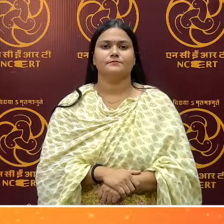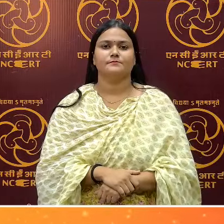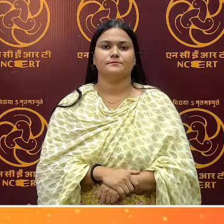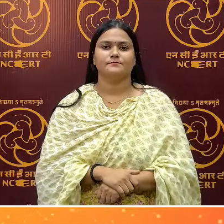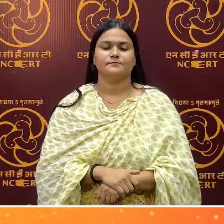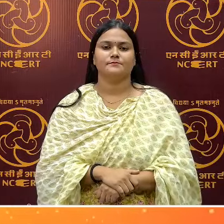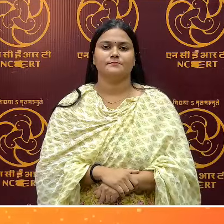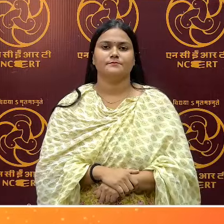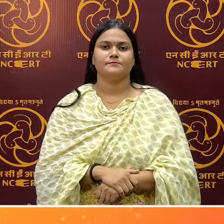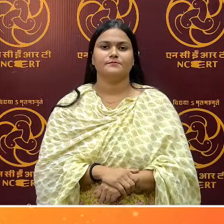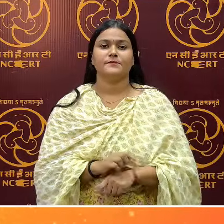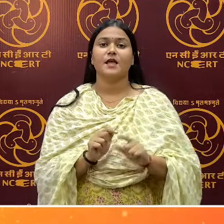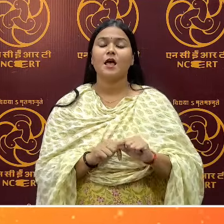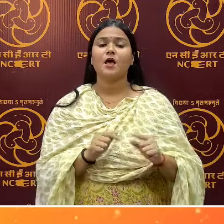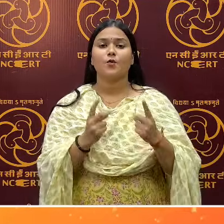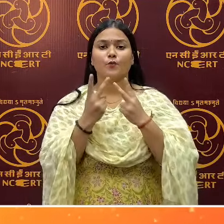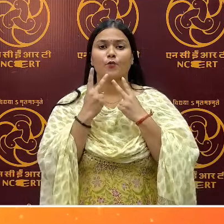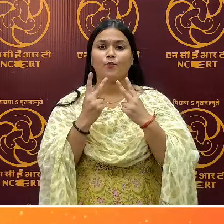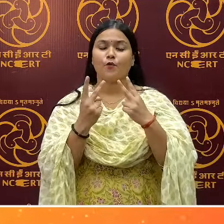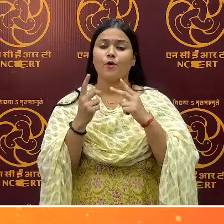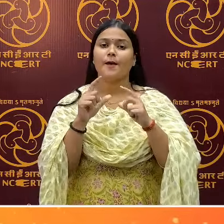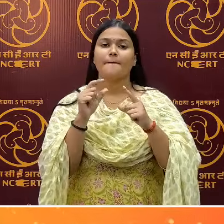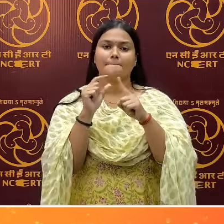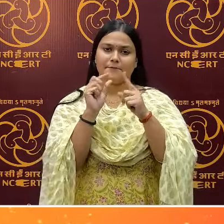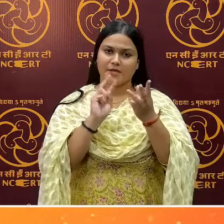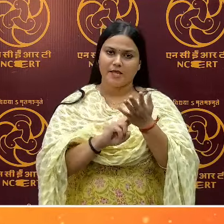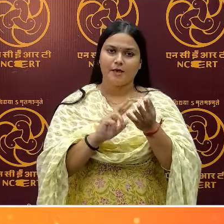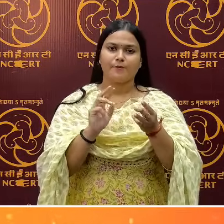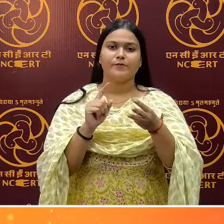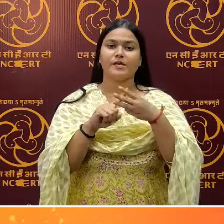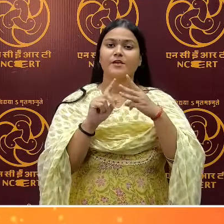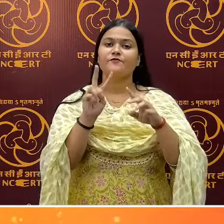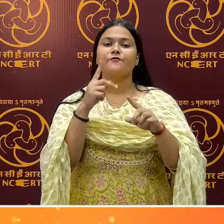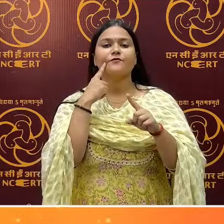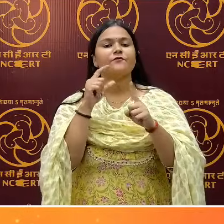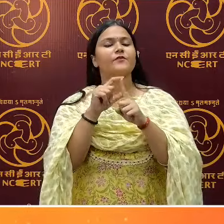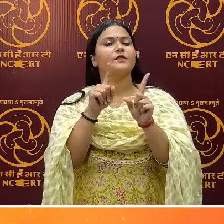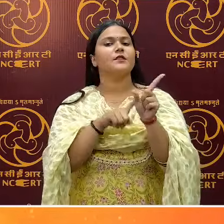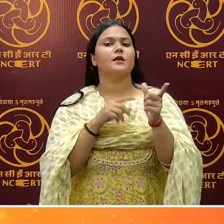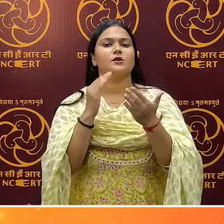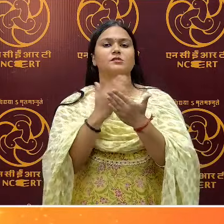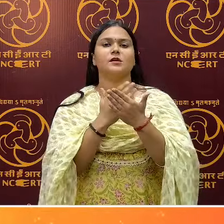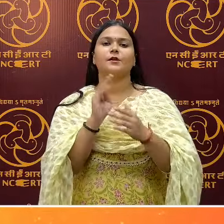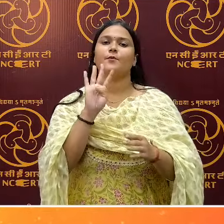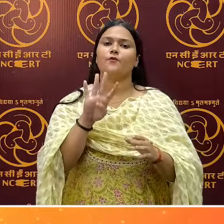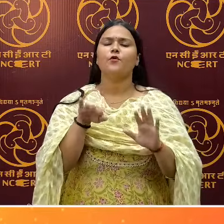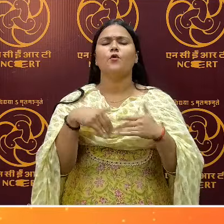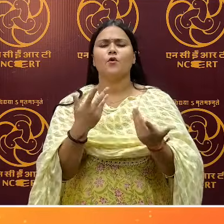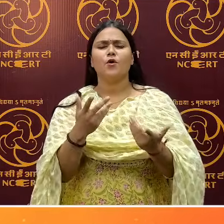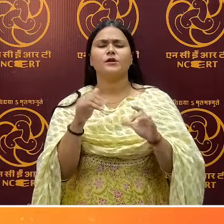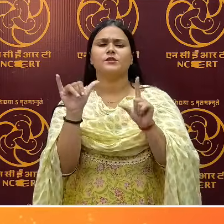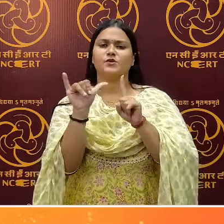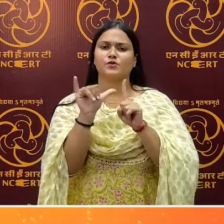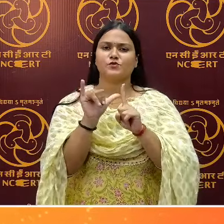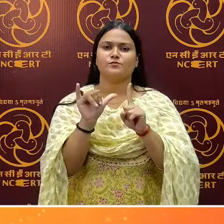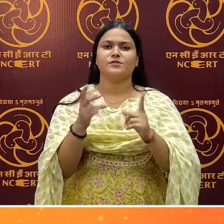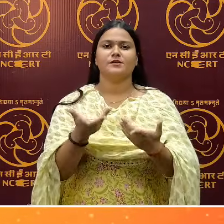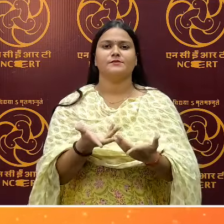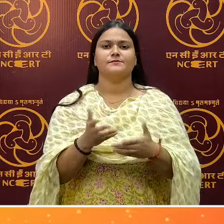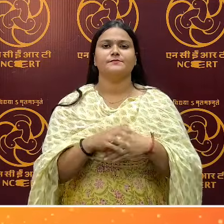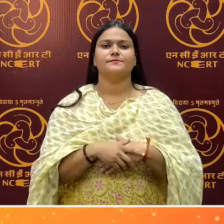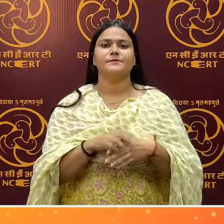dth.class4@ciet.nic.in. At this moment, you're watching us on PM eVidya channel number 4 and also on our YouTube channel, that